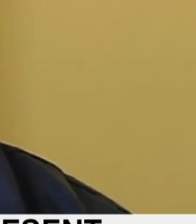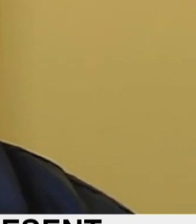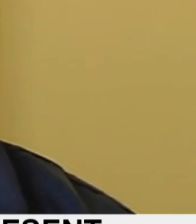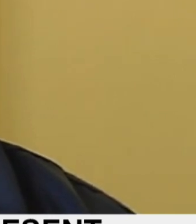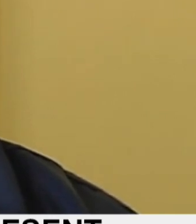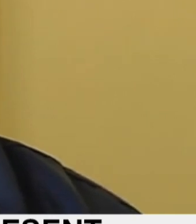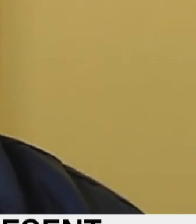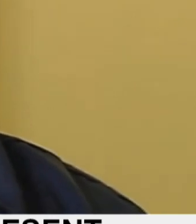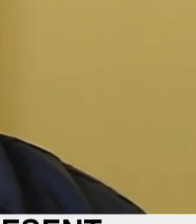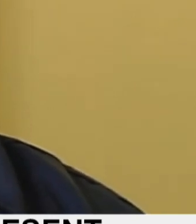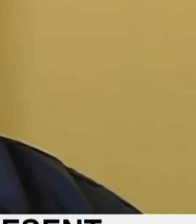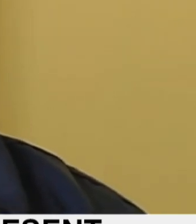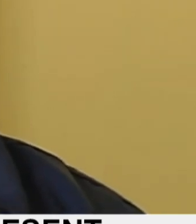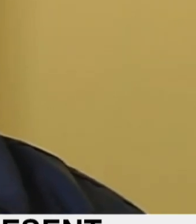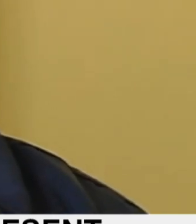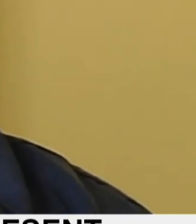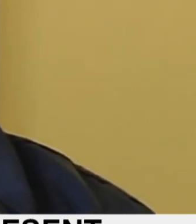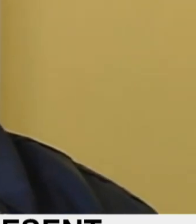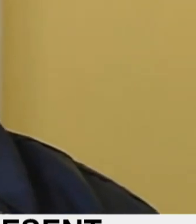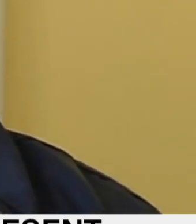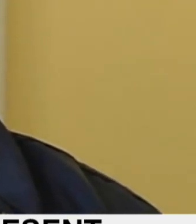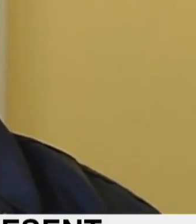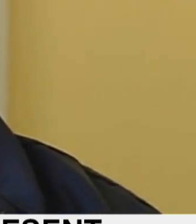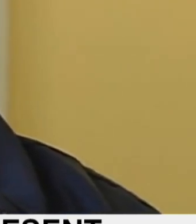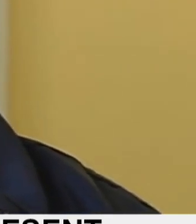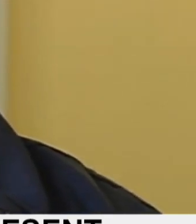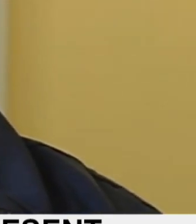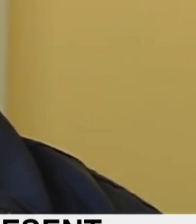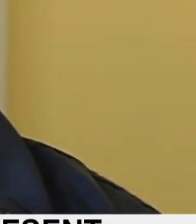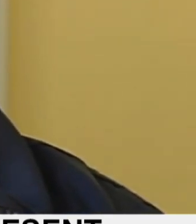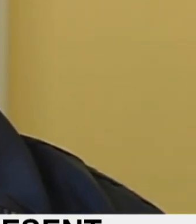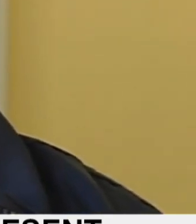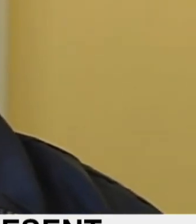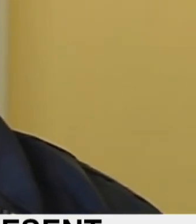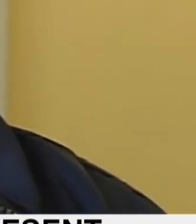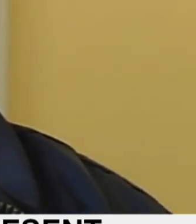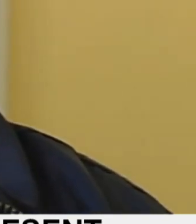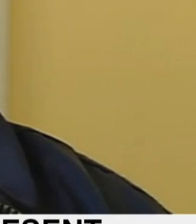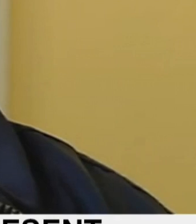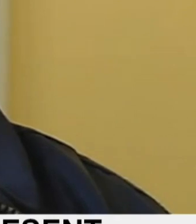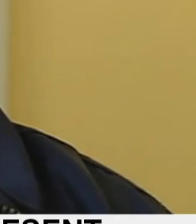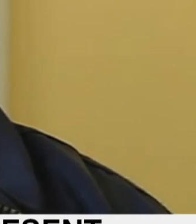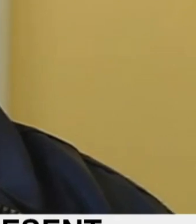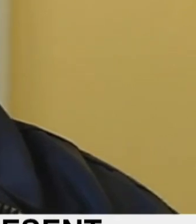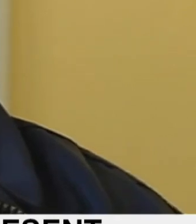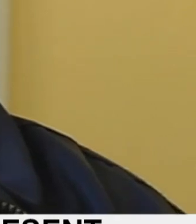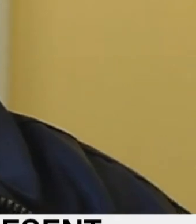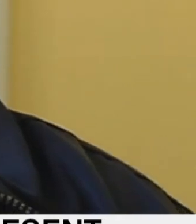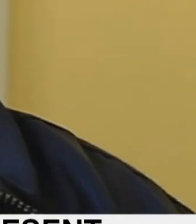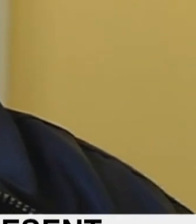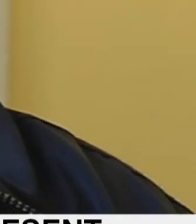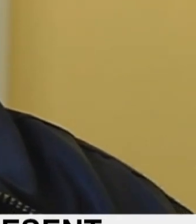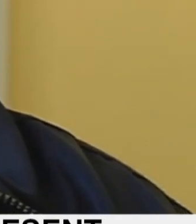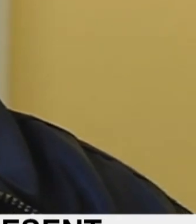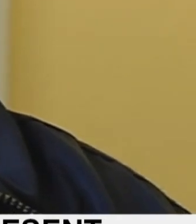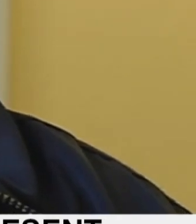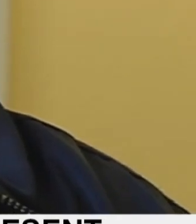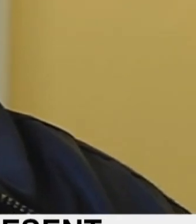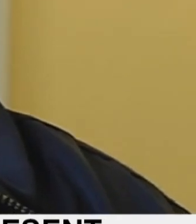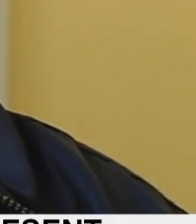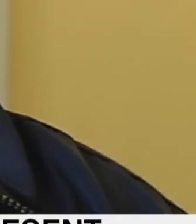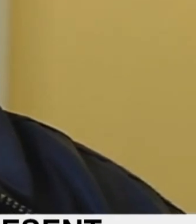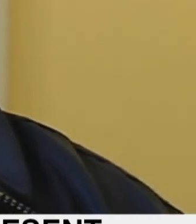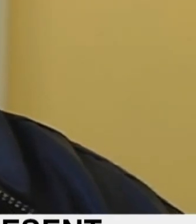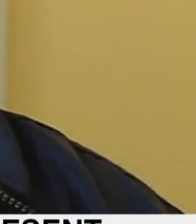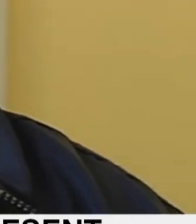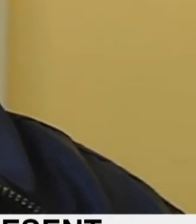Data Science. The one boy and the other one is studying BSc in Chemistry. We have another